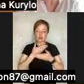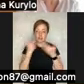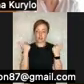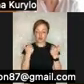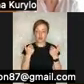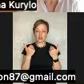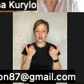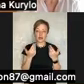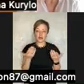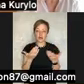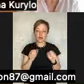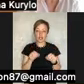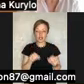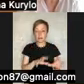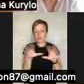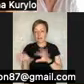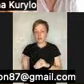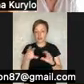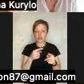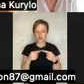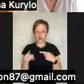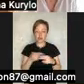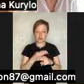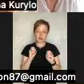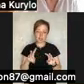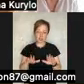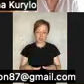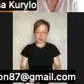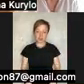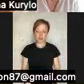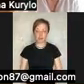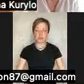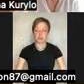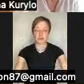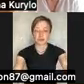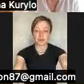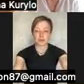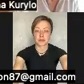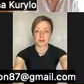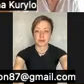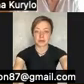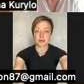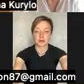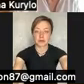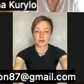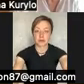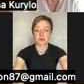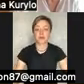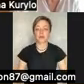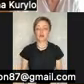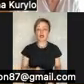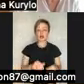their parents decided not to evacuate because they did not have the resources to evacuate or relocate to safer places.